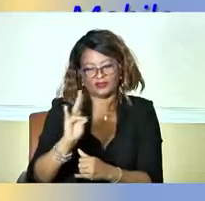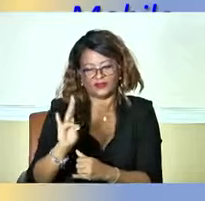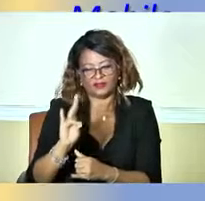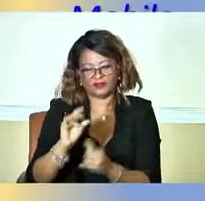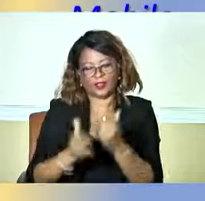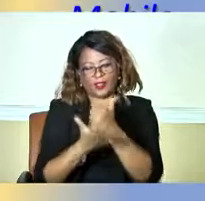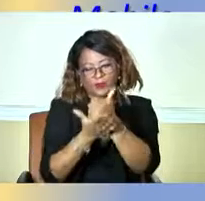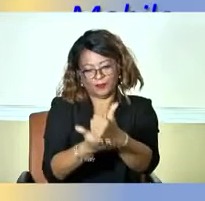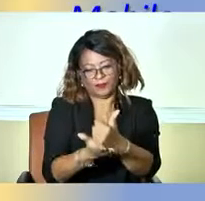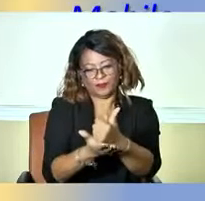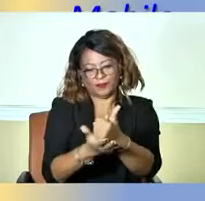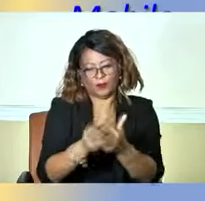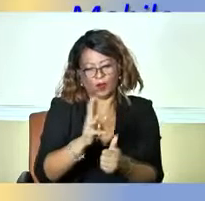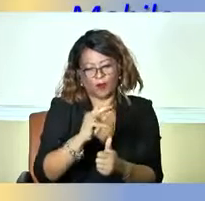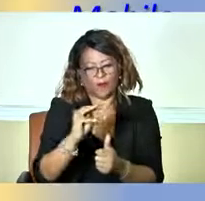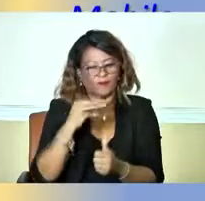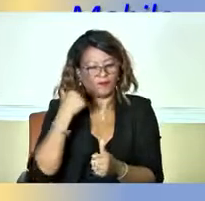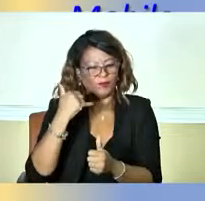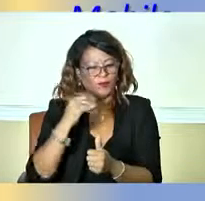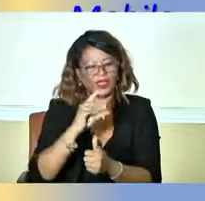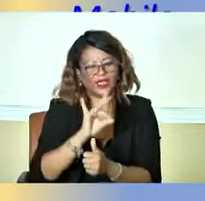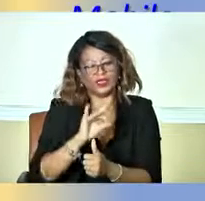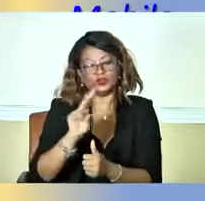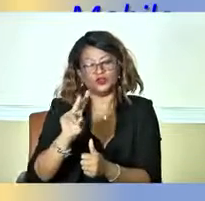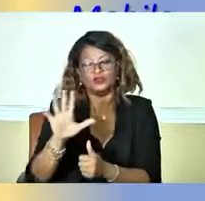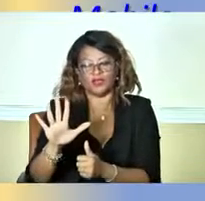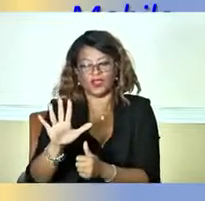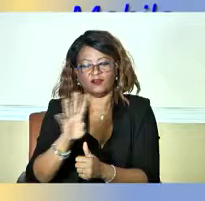604-4357 HELP or mobile